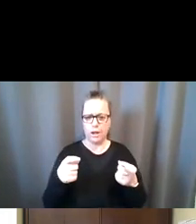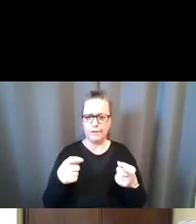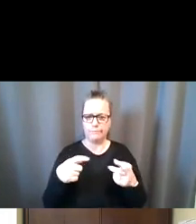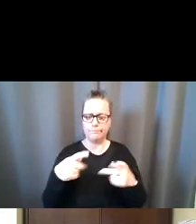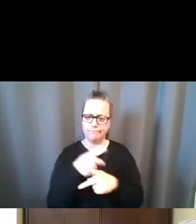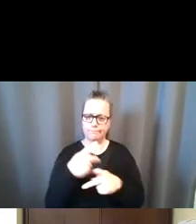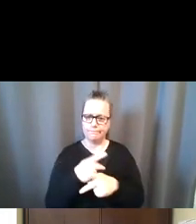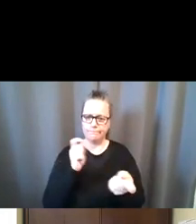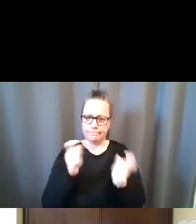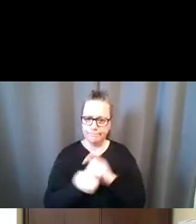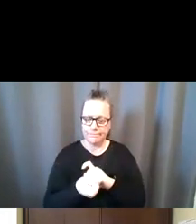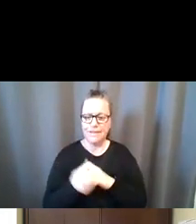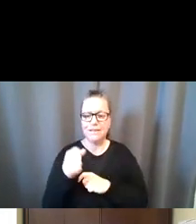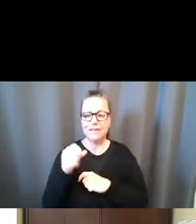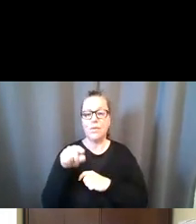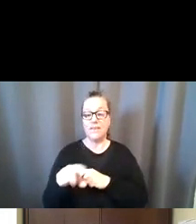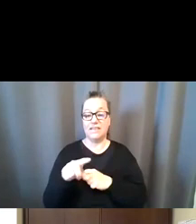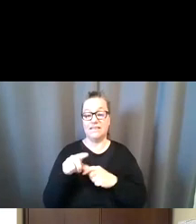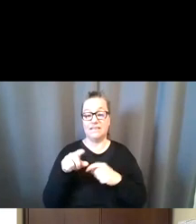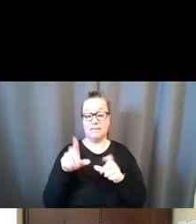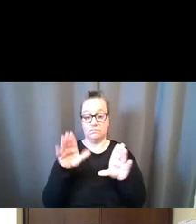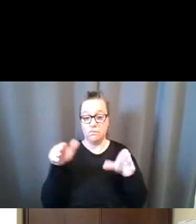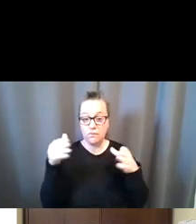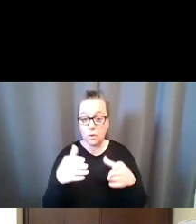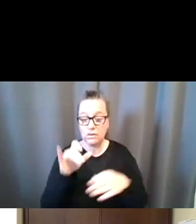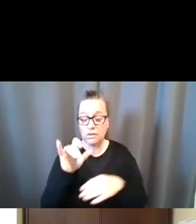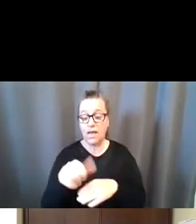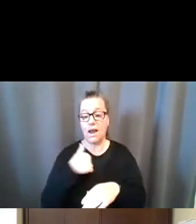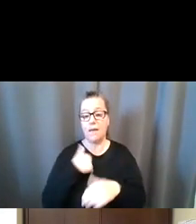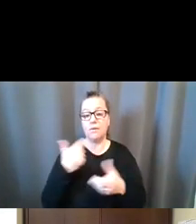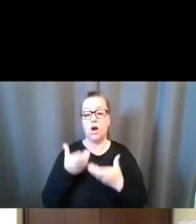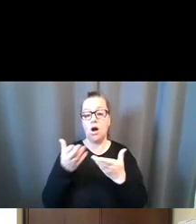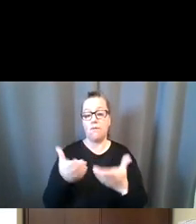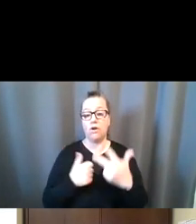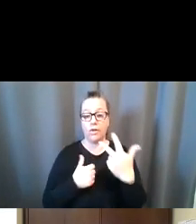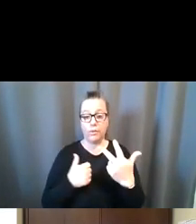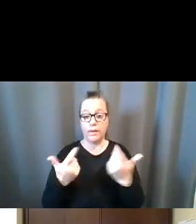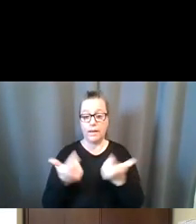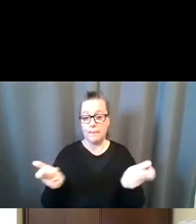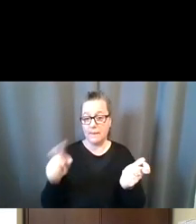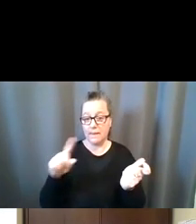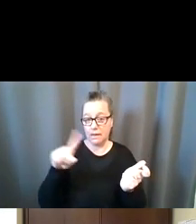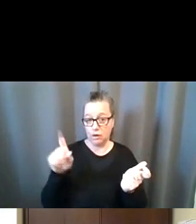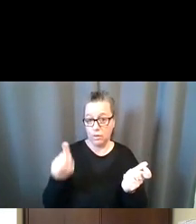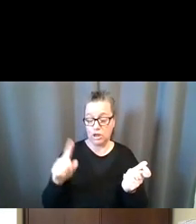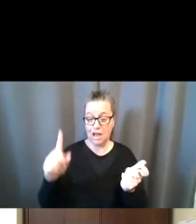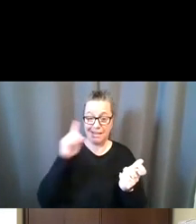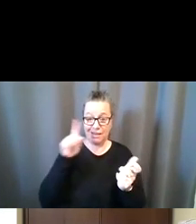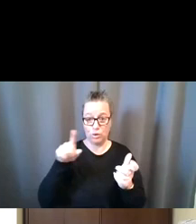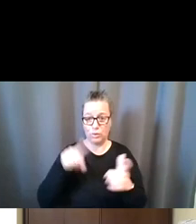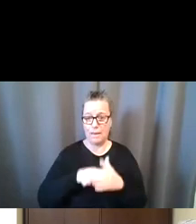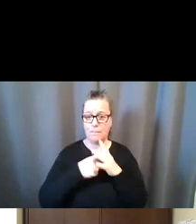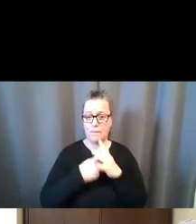front of them. So that's what this discipline is aimed at. And I'm going to offer us up 3 big questions that I think you can begin